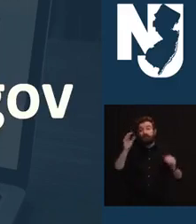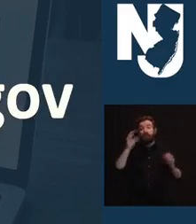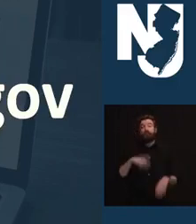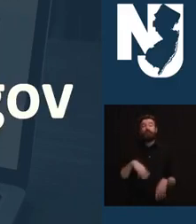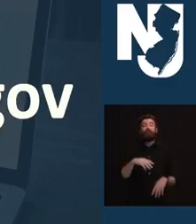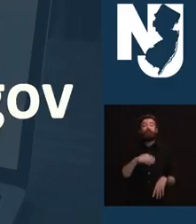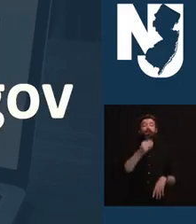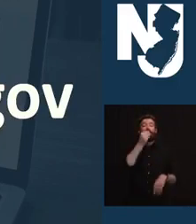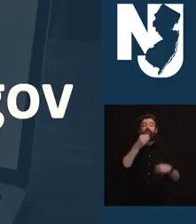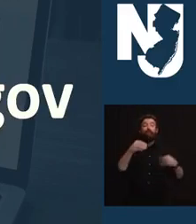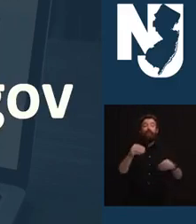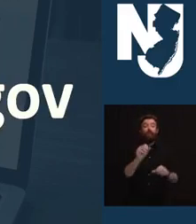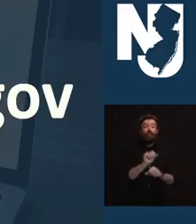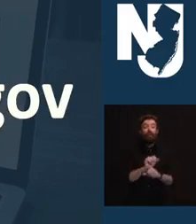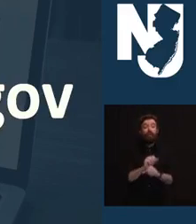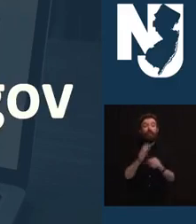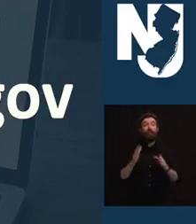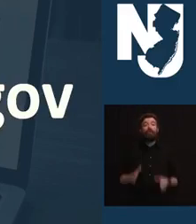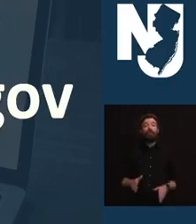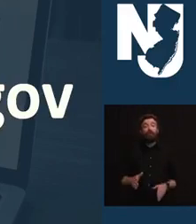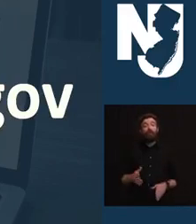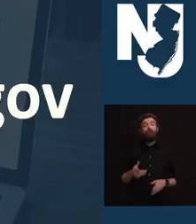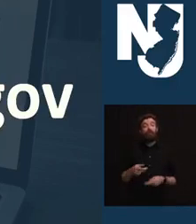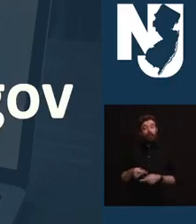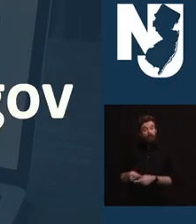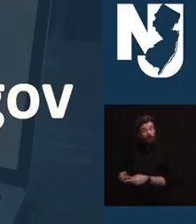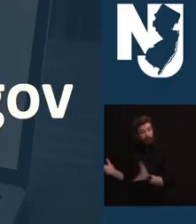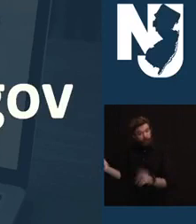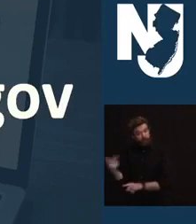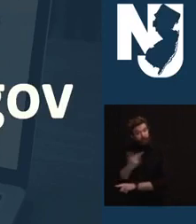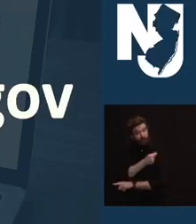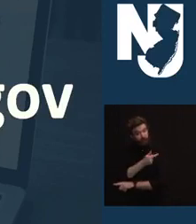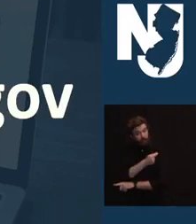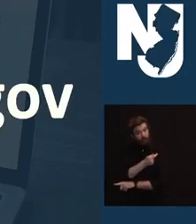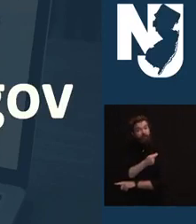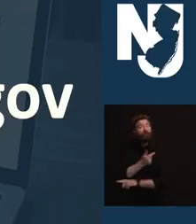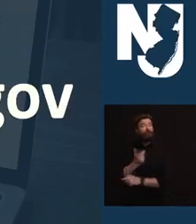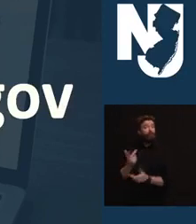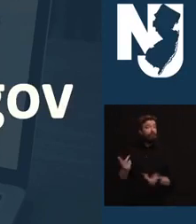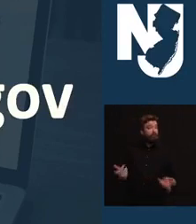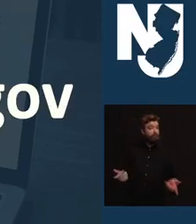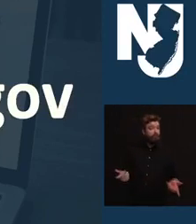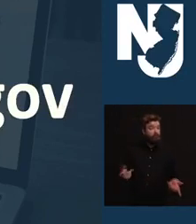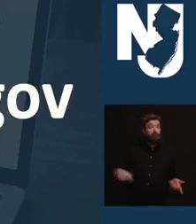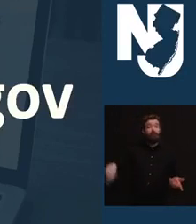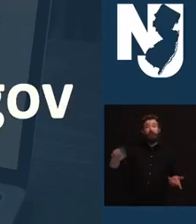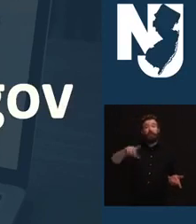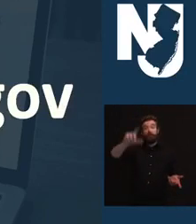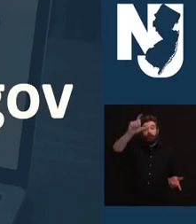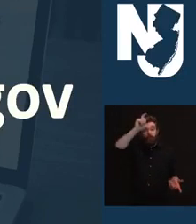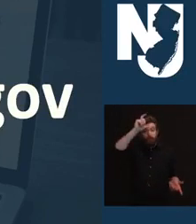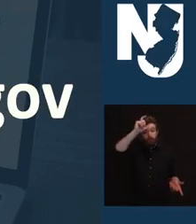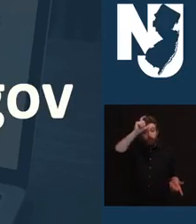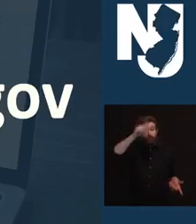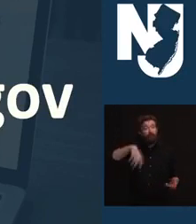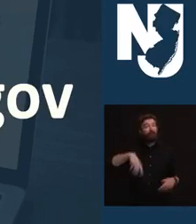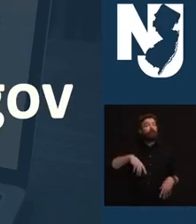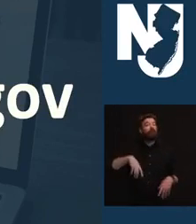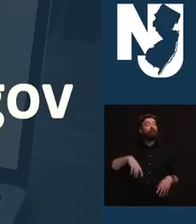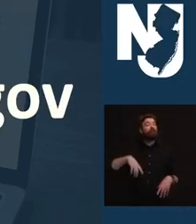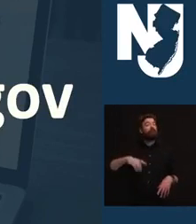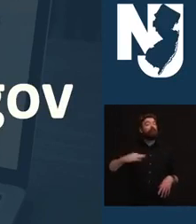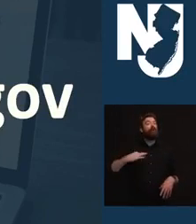workers, whether it is because they are also perhaps a volunteer firefighter or that they have a high-risk medical condition